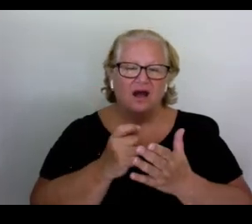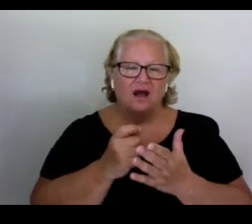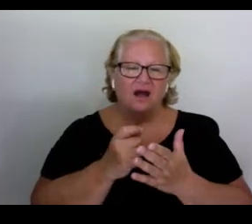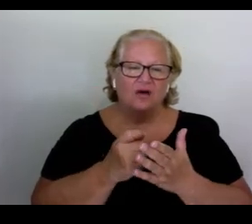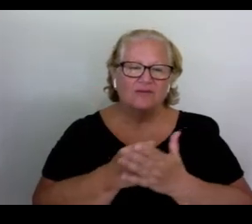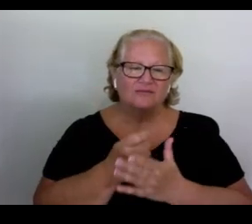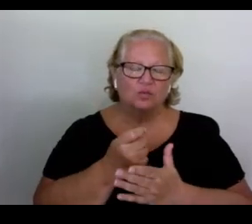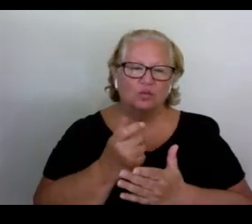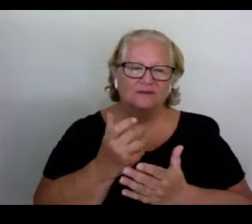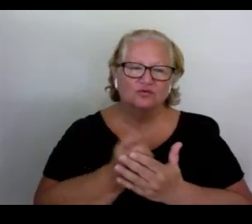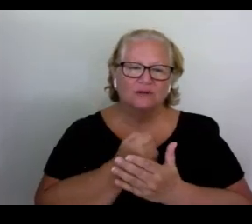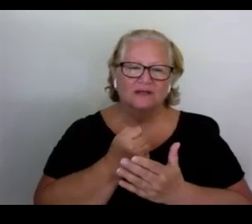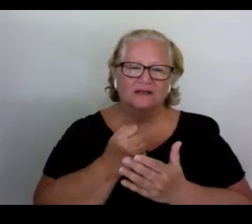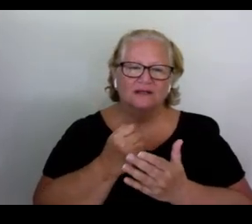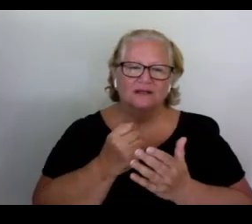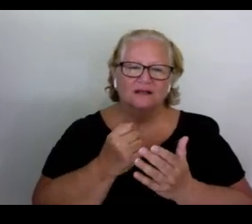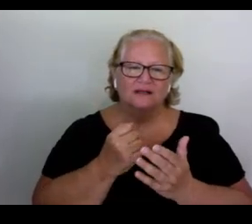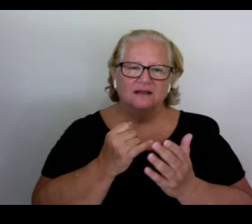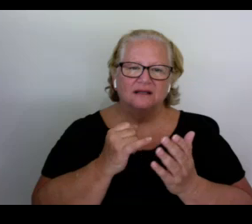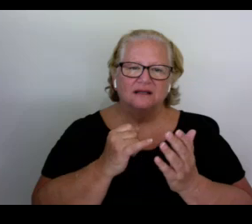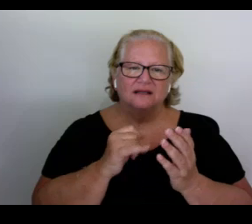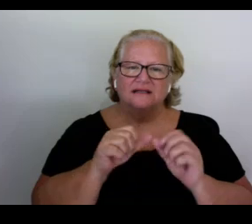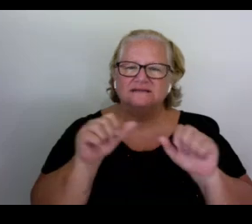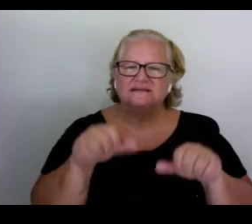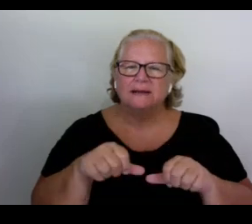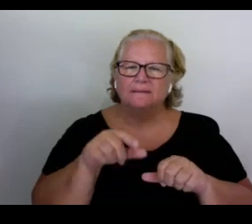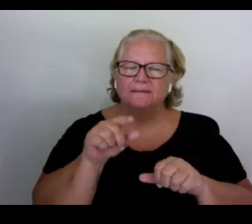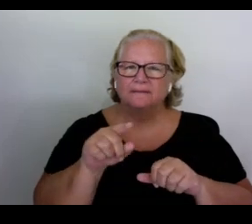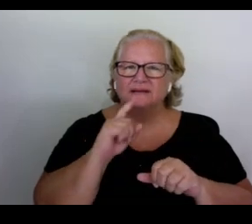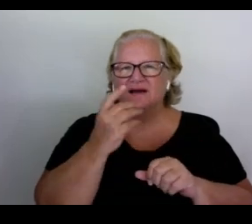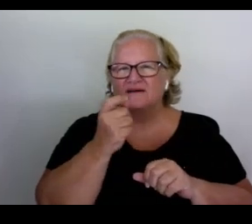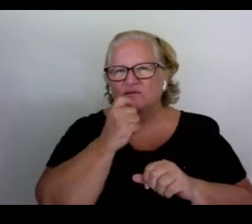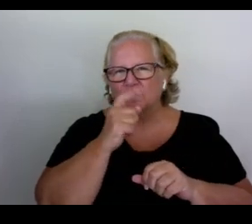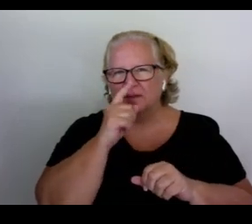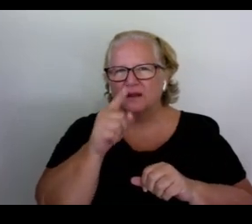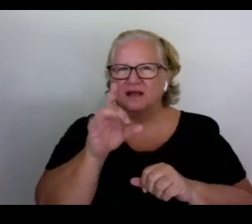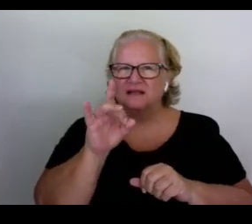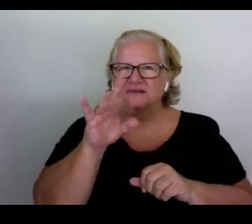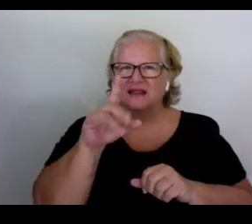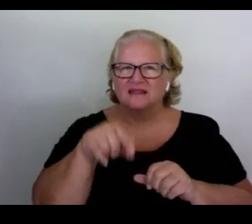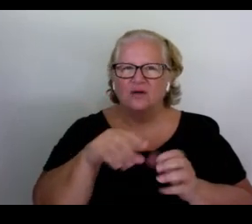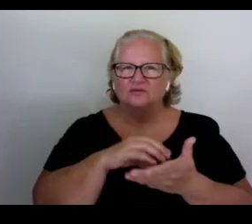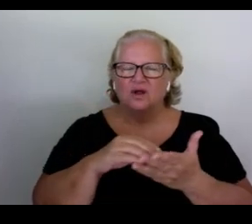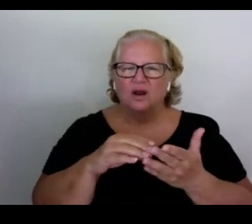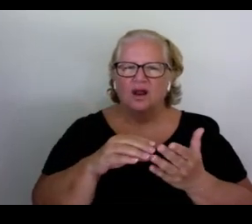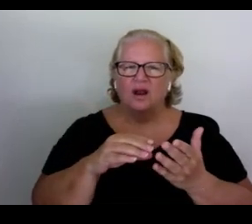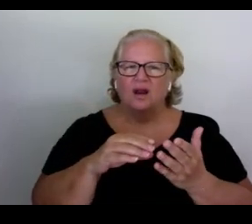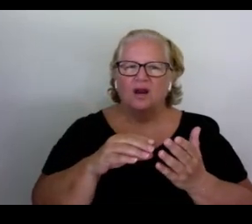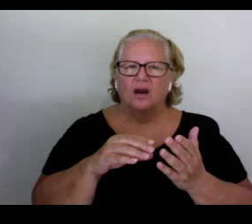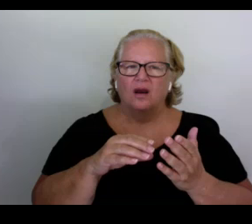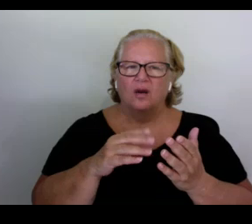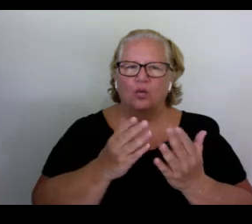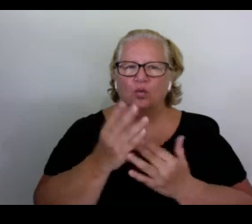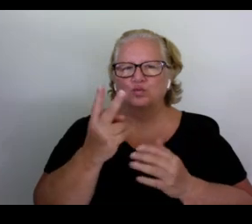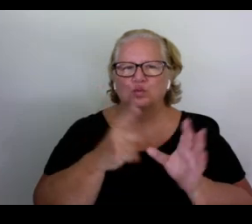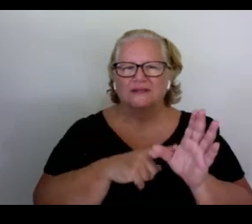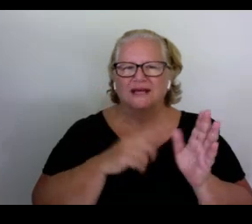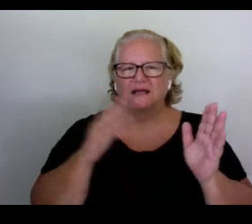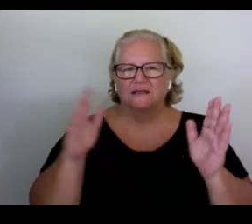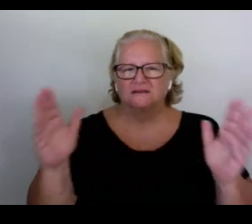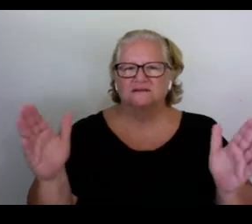A few people have commented that, but it's $10,000 over 2 years. Yeah. Yeah. Which for some people